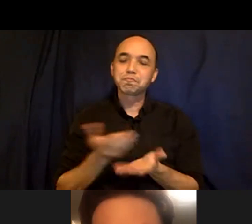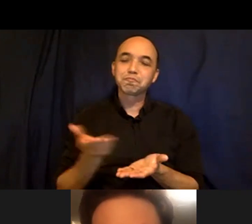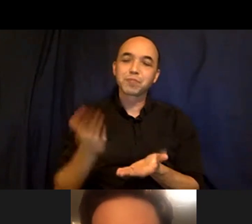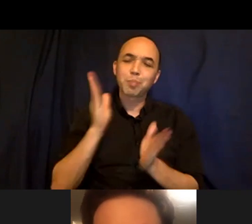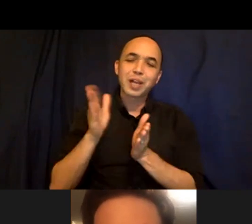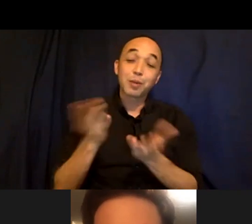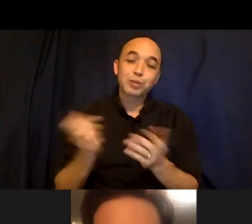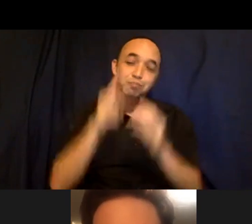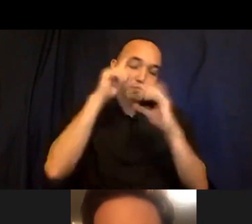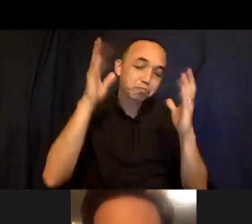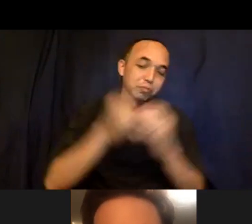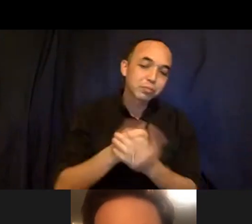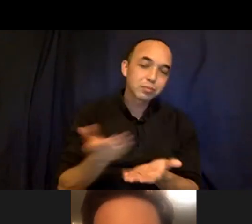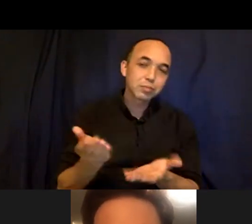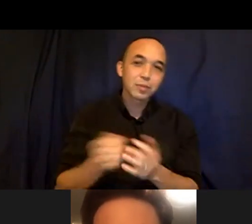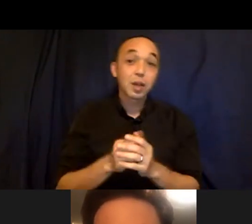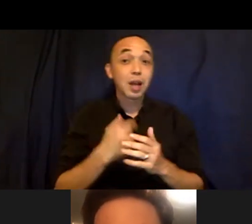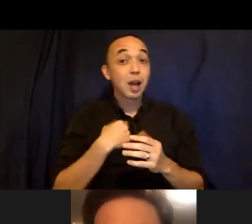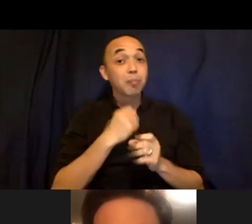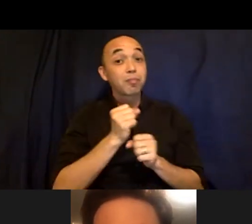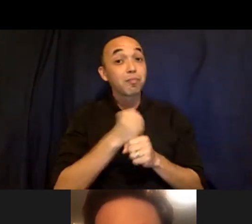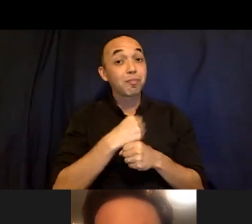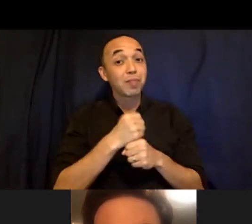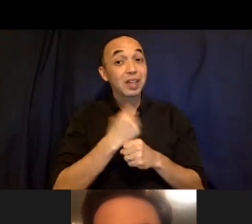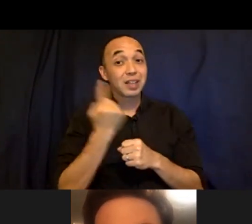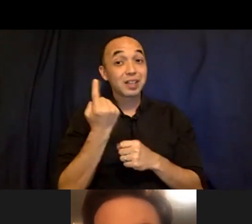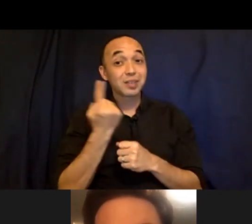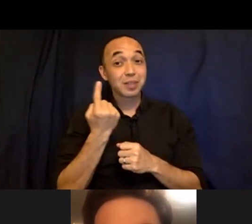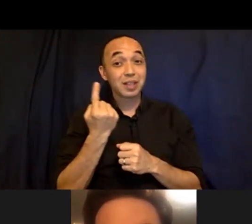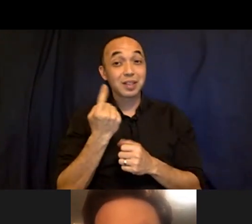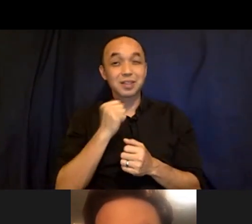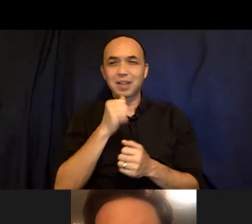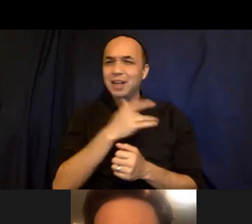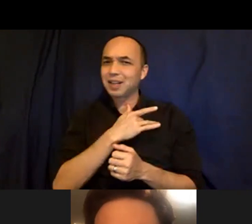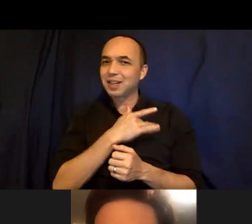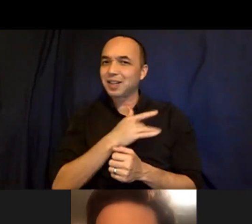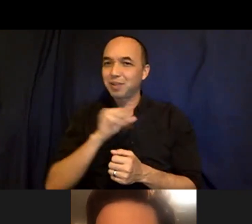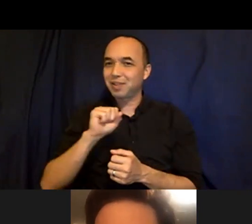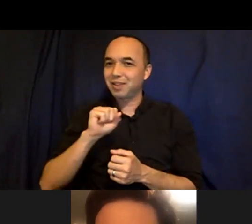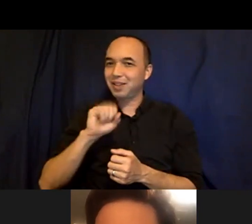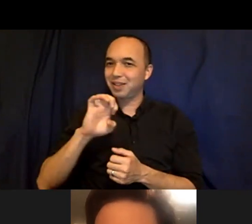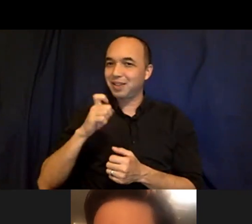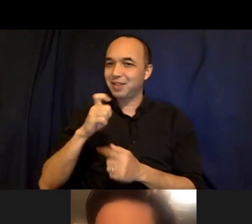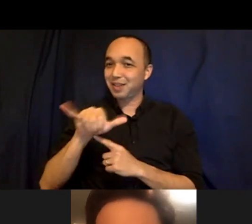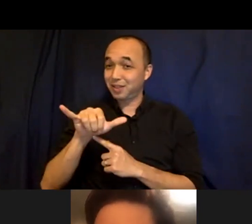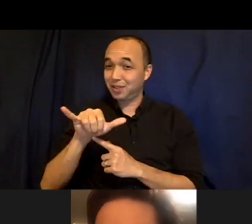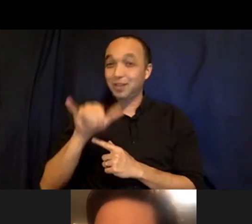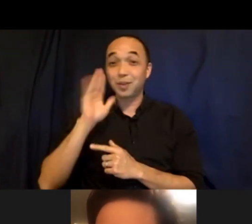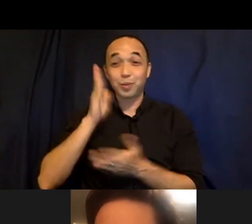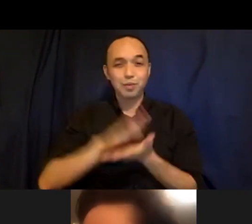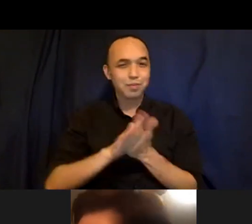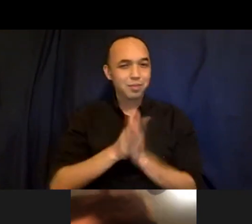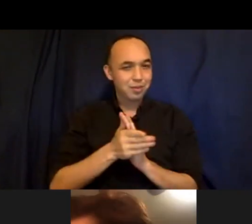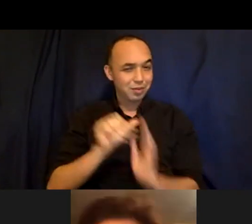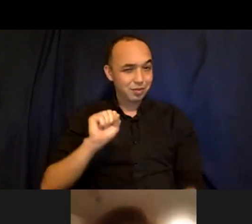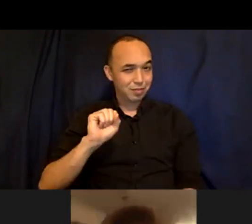You don't know yet? I am making something that is not normally sexy into something is sexy, and I've got a fantastic